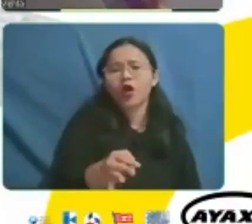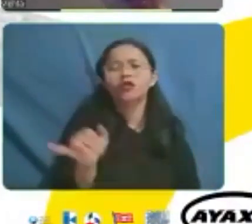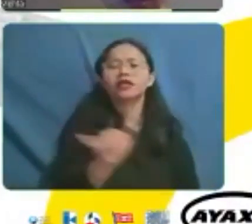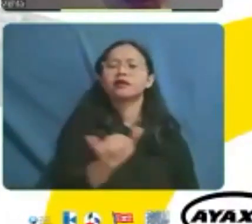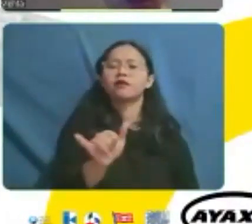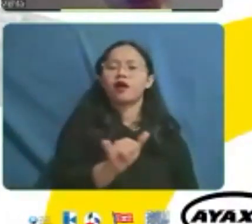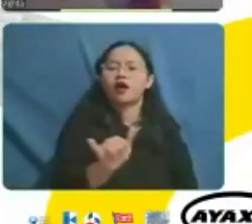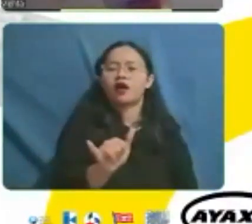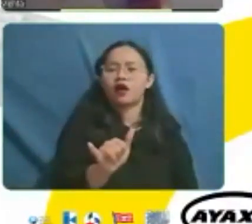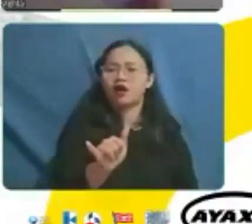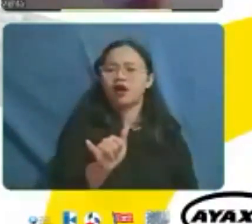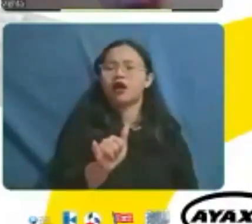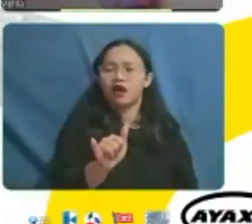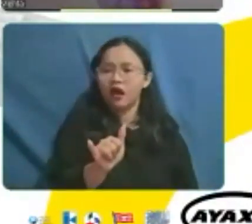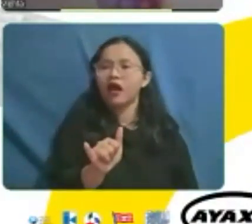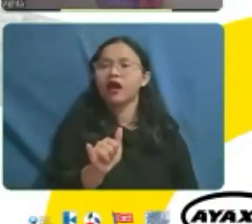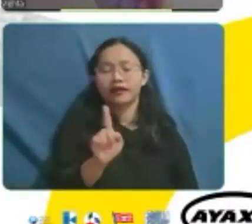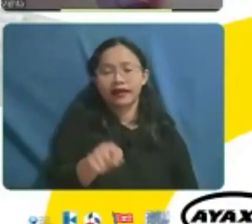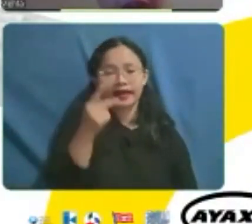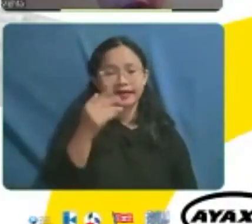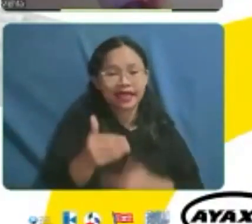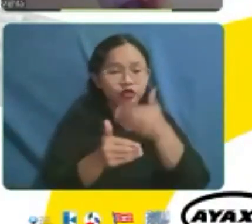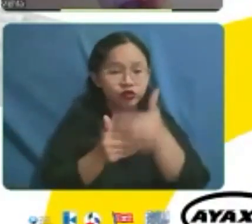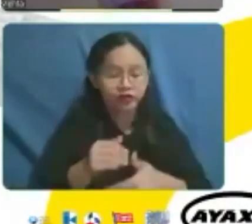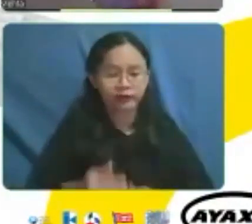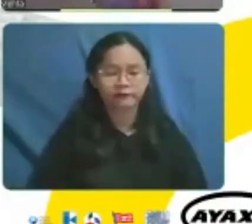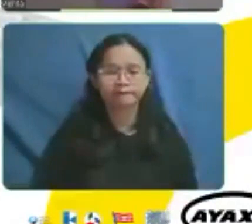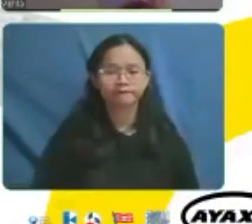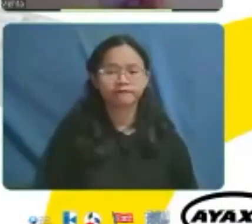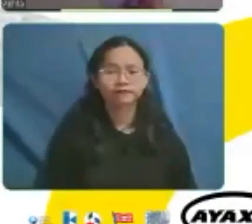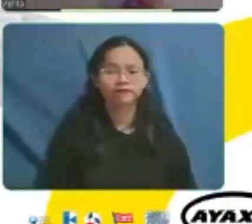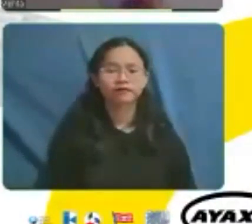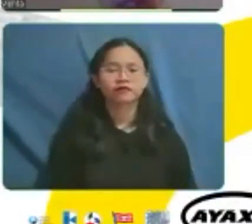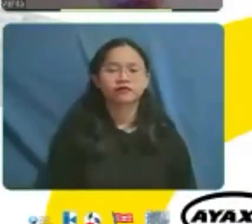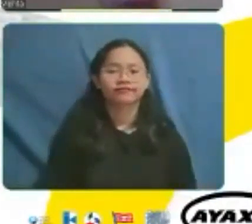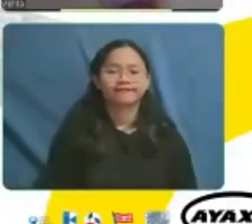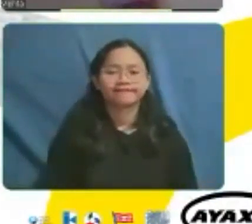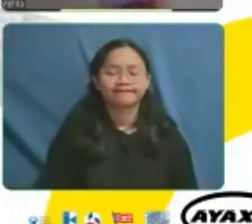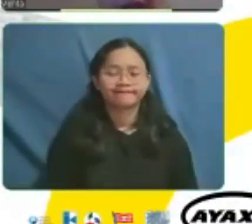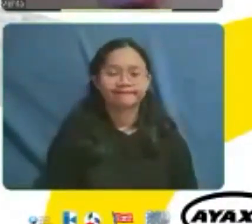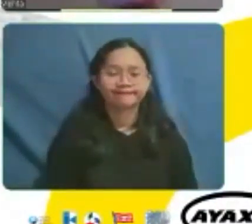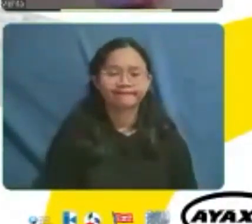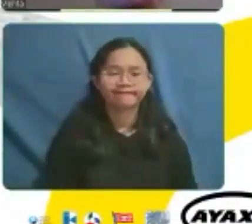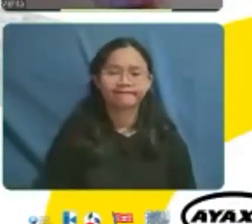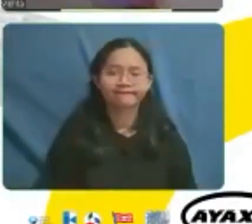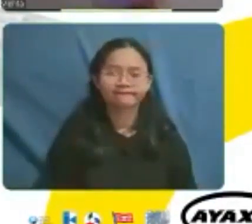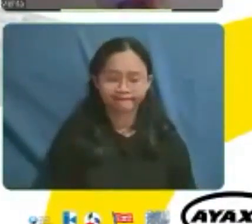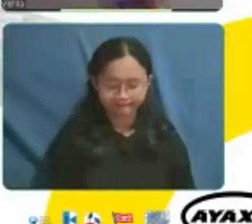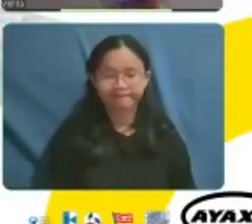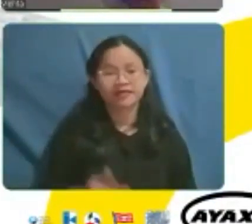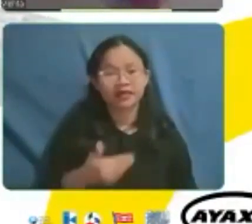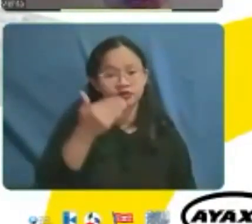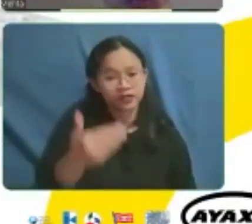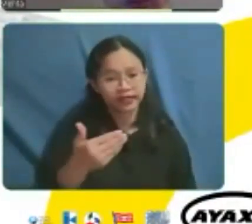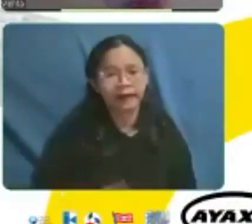slide, it will kind of give you a better idea why. If you look at the neighborhoods where these children live, can we have the next slide,